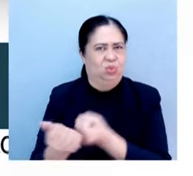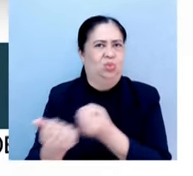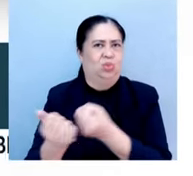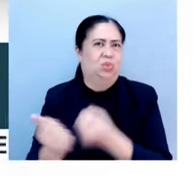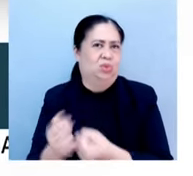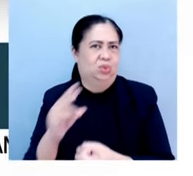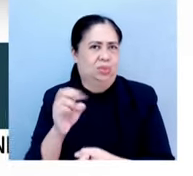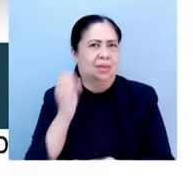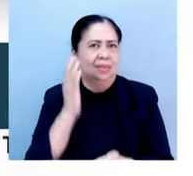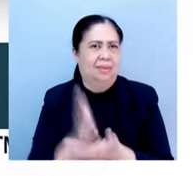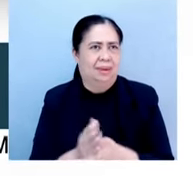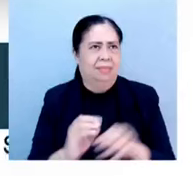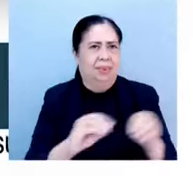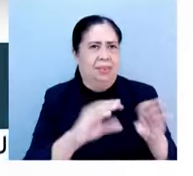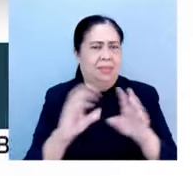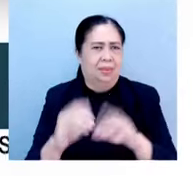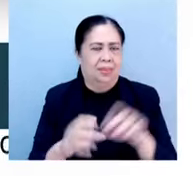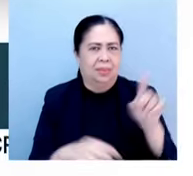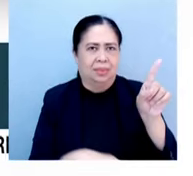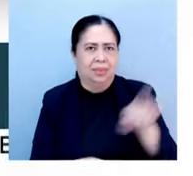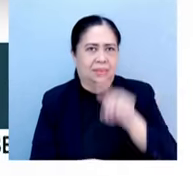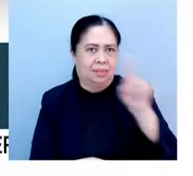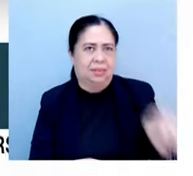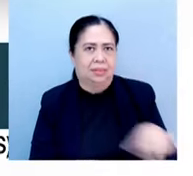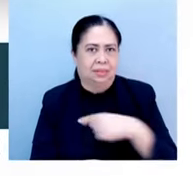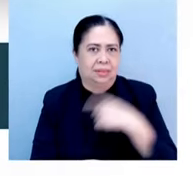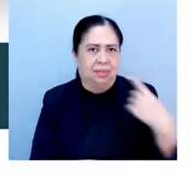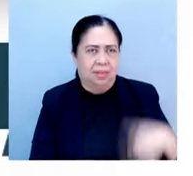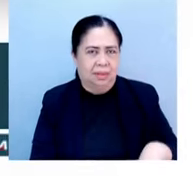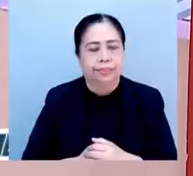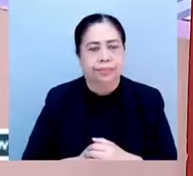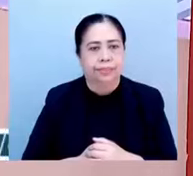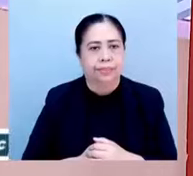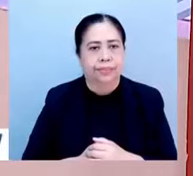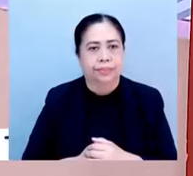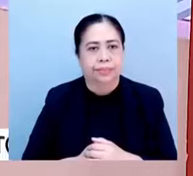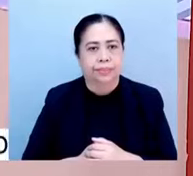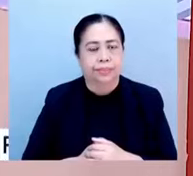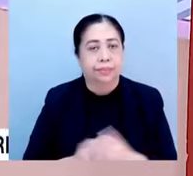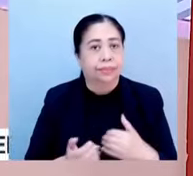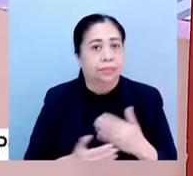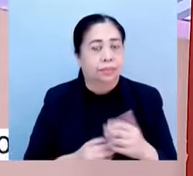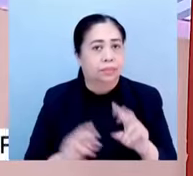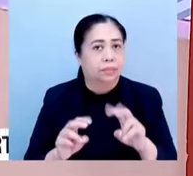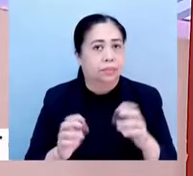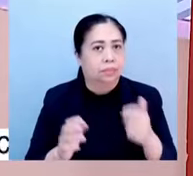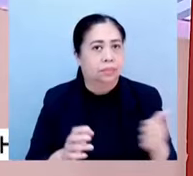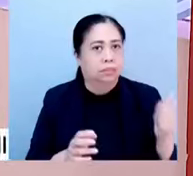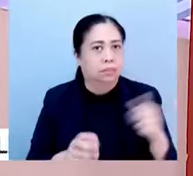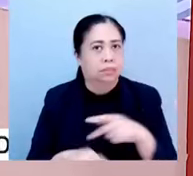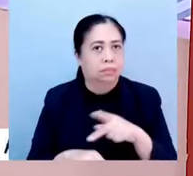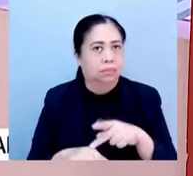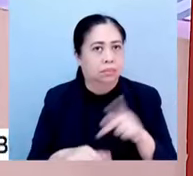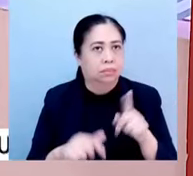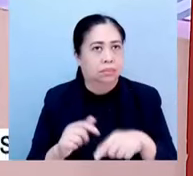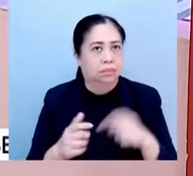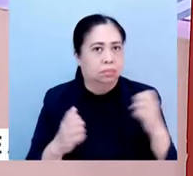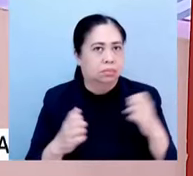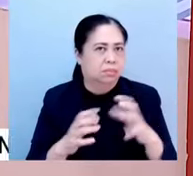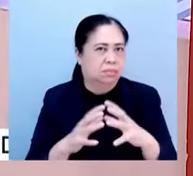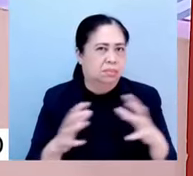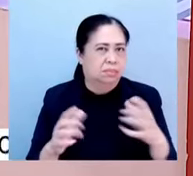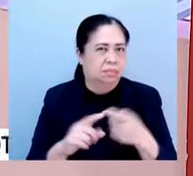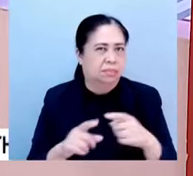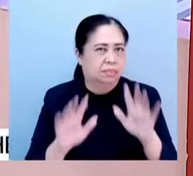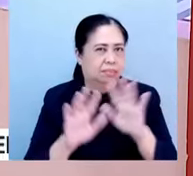spreading xenophobia or anti-Chinese remarks. An analyst says while the Philippines cannot expect much from ASEAN